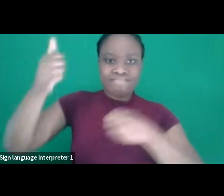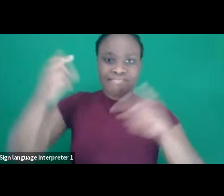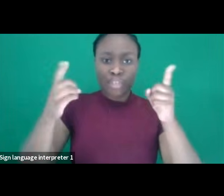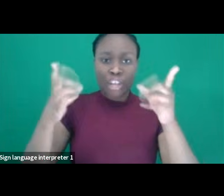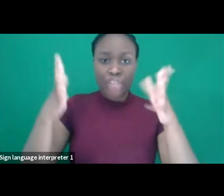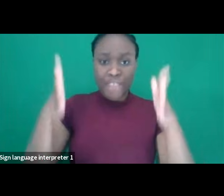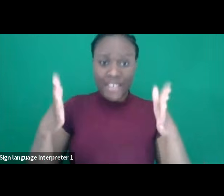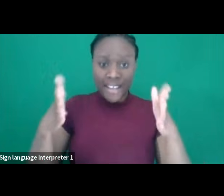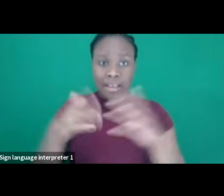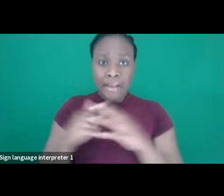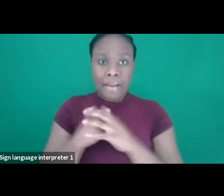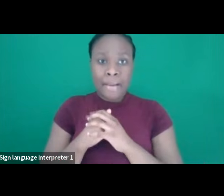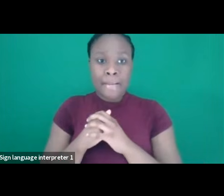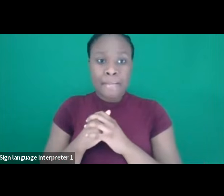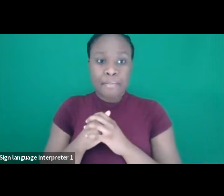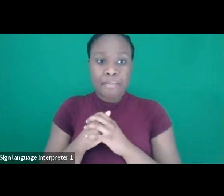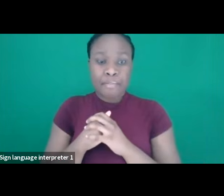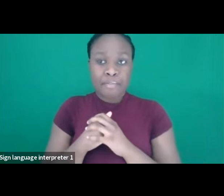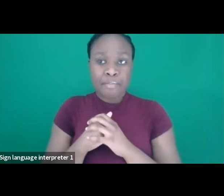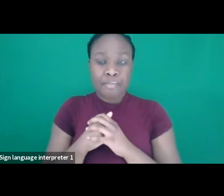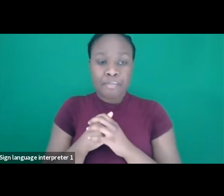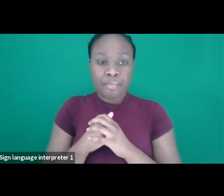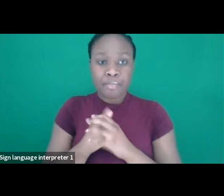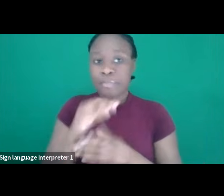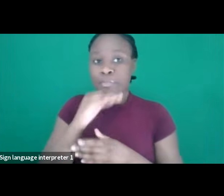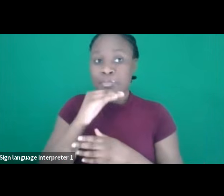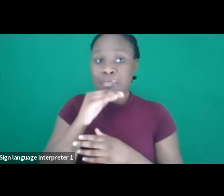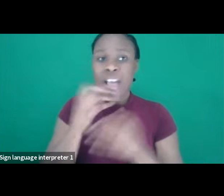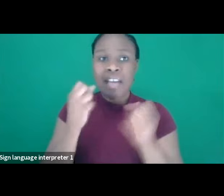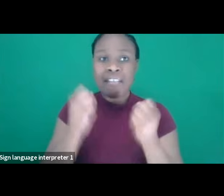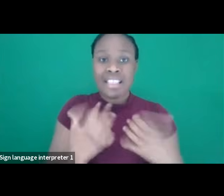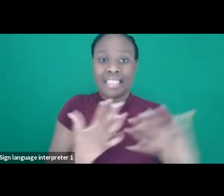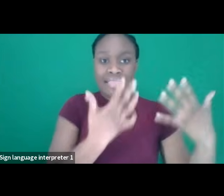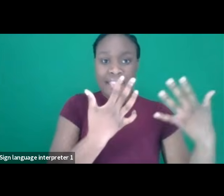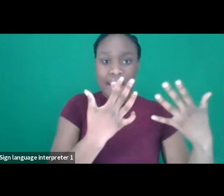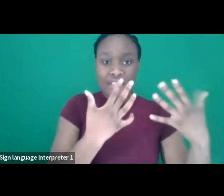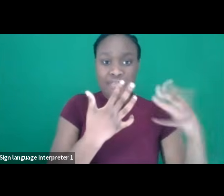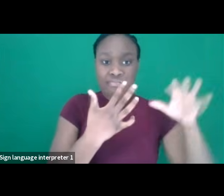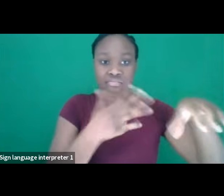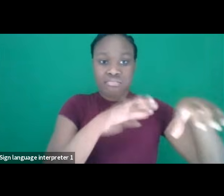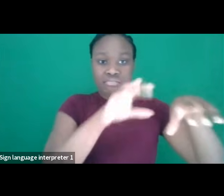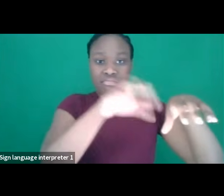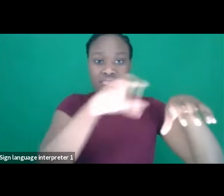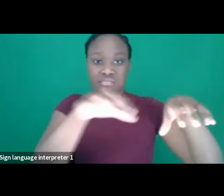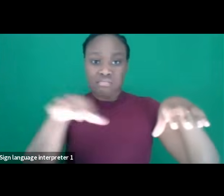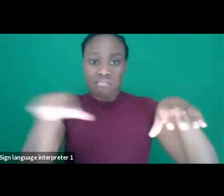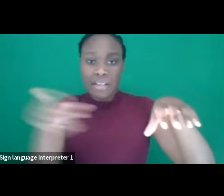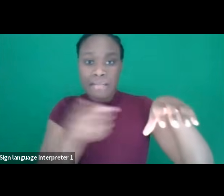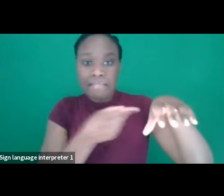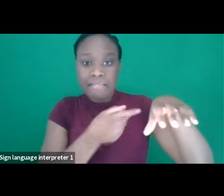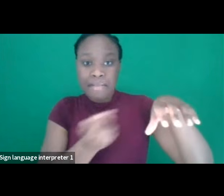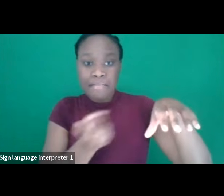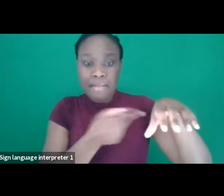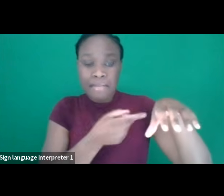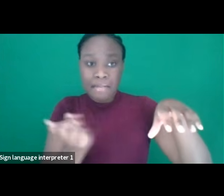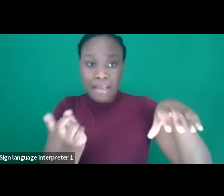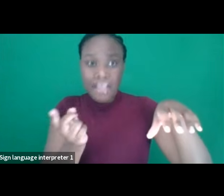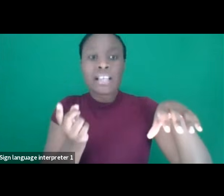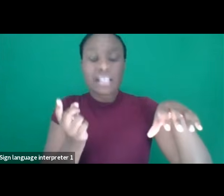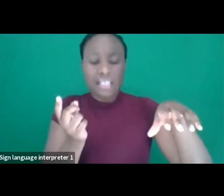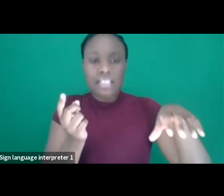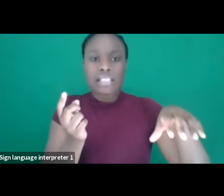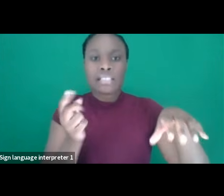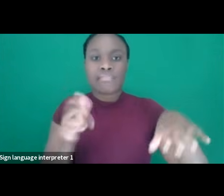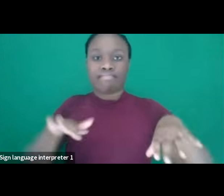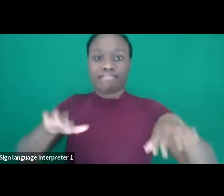SARS, we have 9 regions and 9 regional directors, and each one of us are then responsible